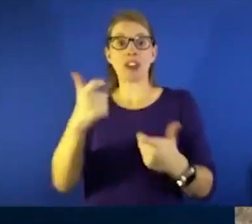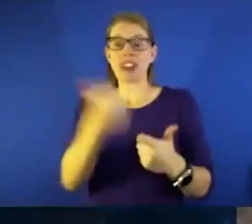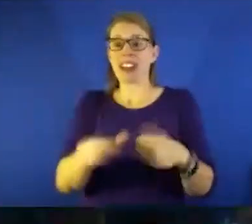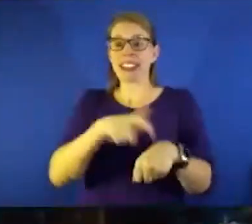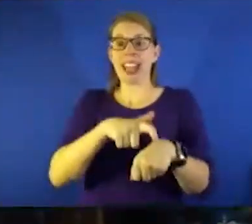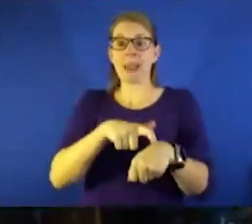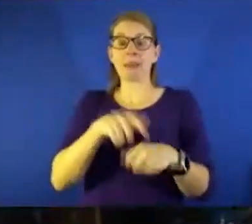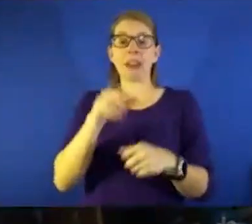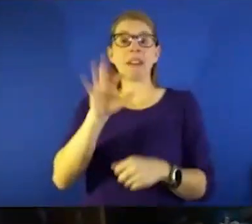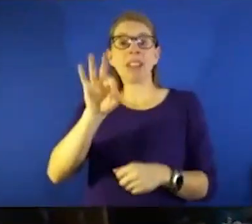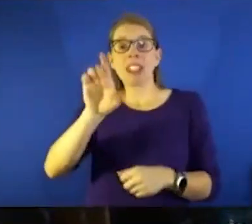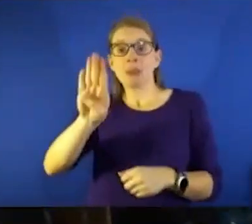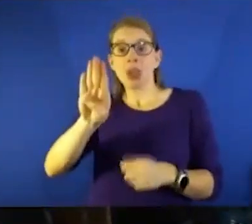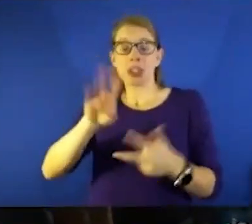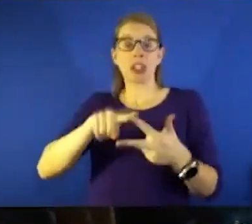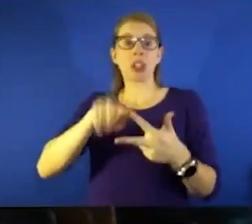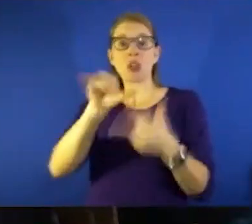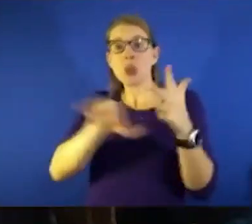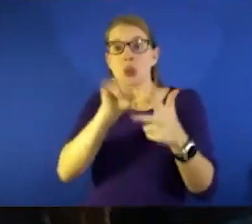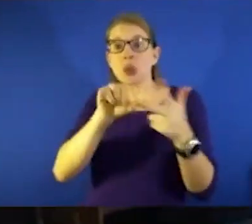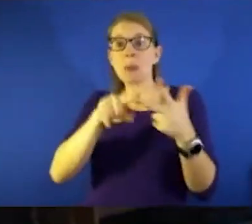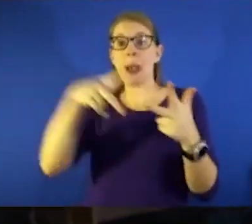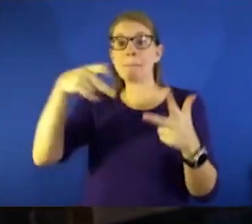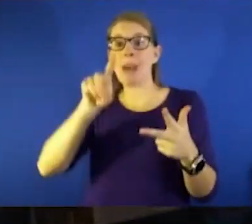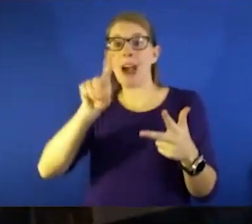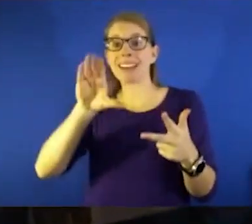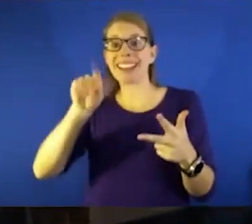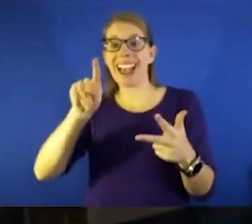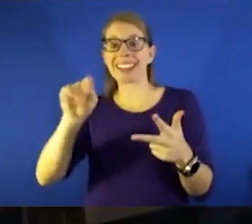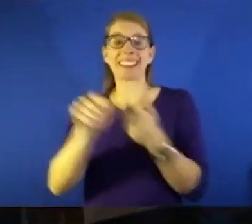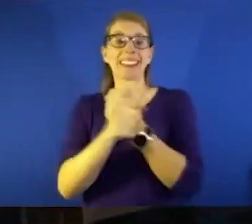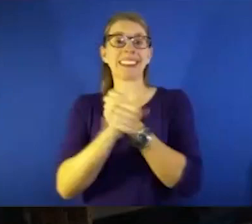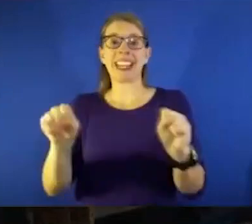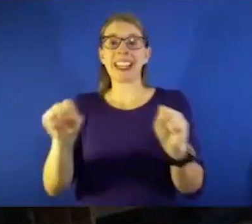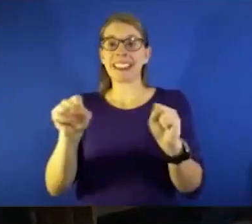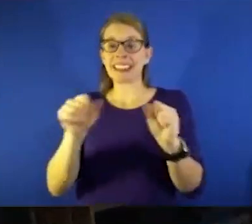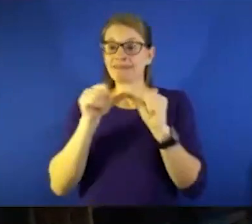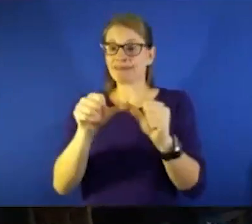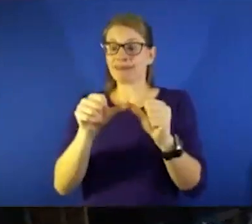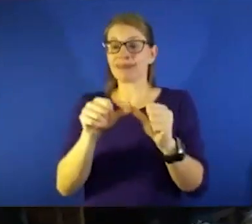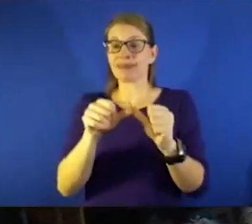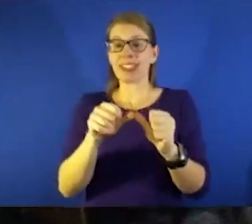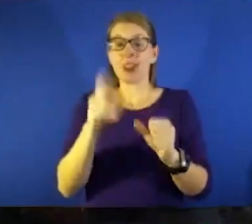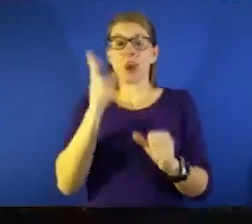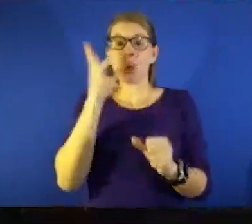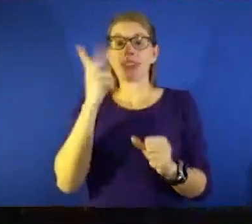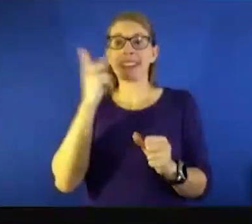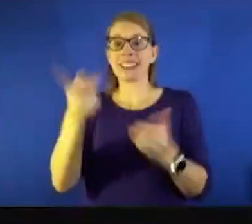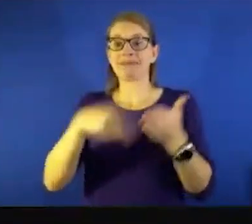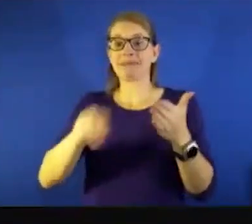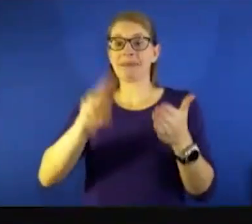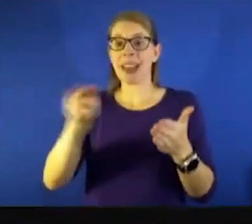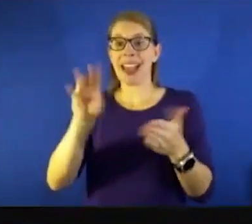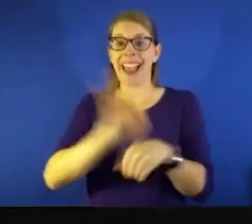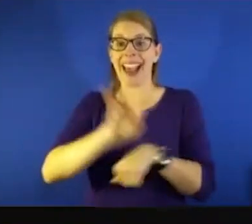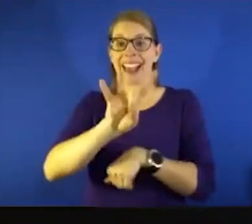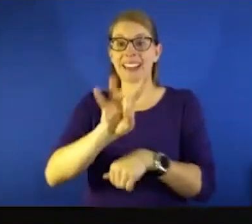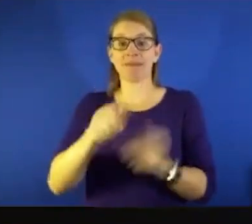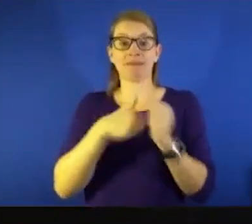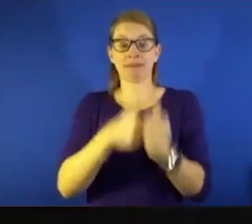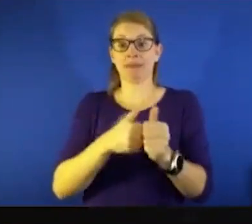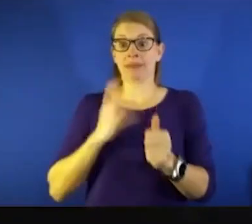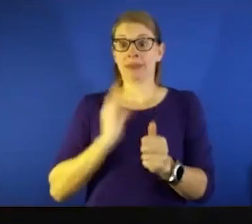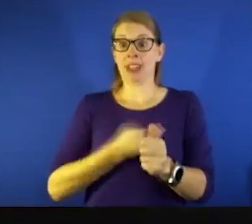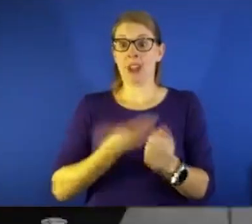and our podcasts. Have a great weekend. Stay safe. Get vaccinated. We'll see you back here Monday at 8. Subscribe to our morning